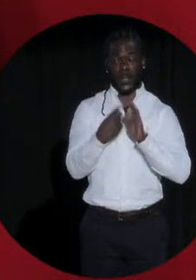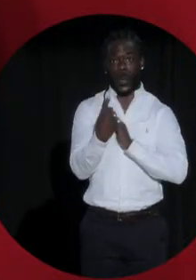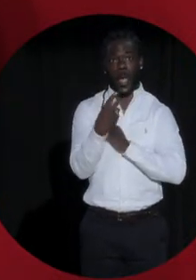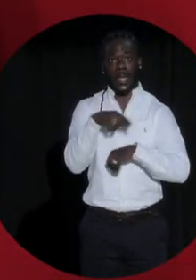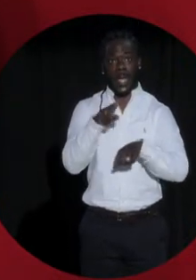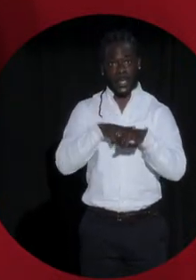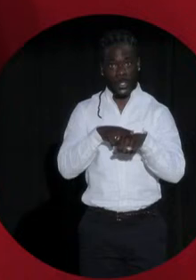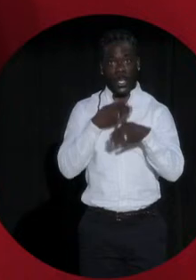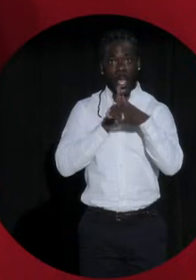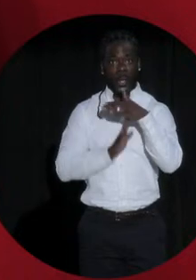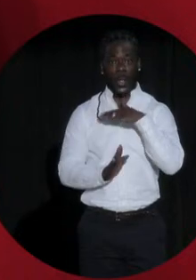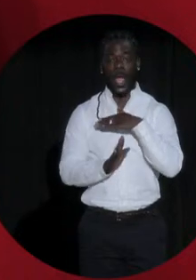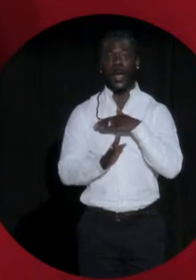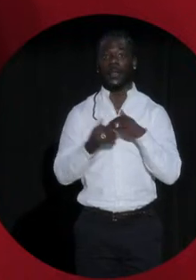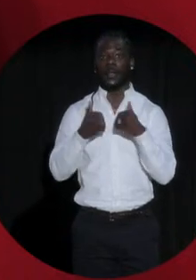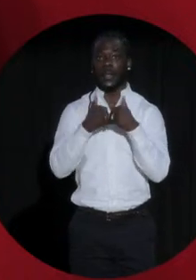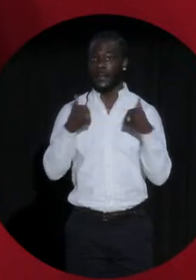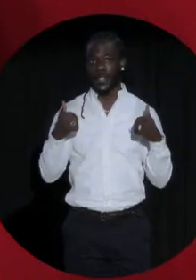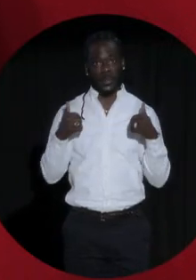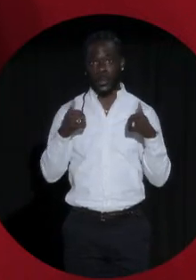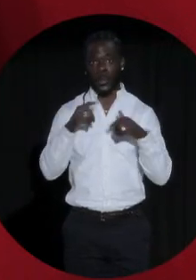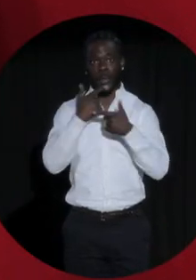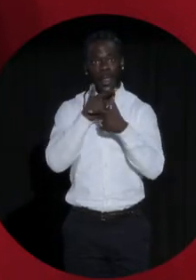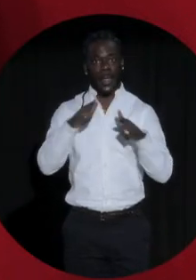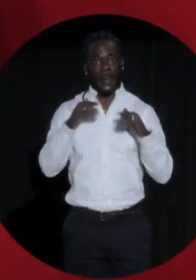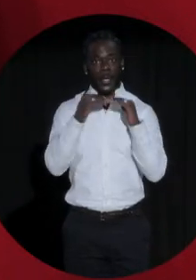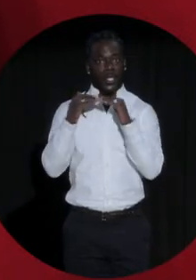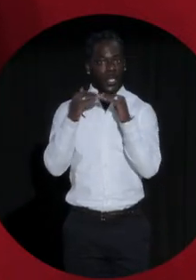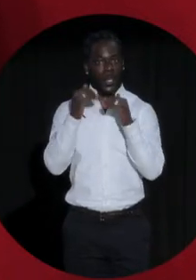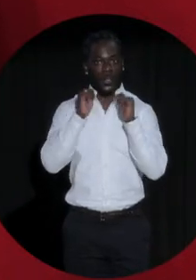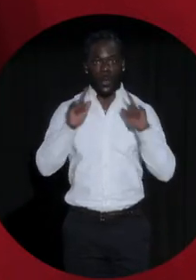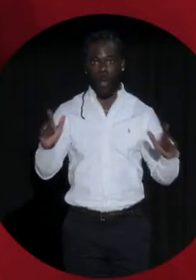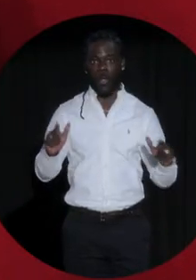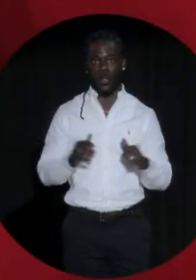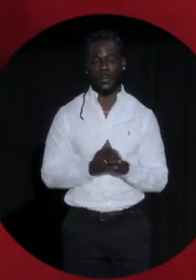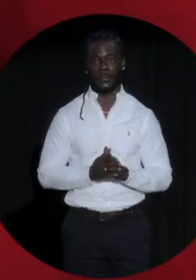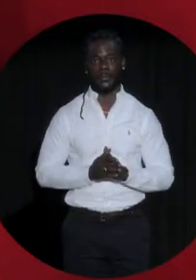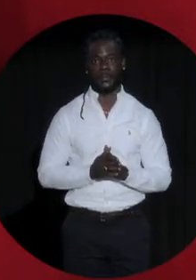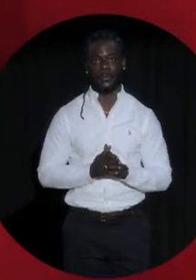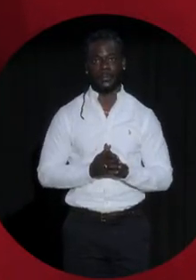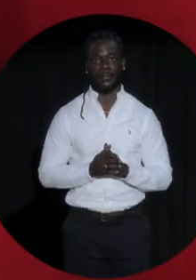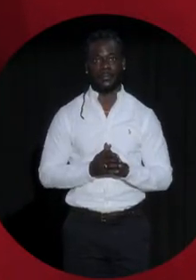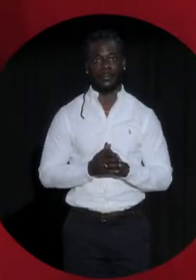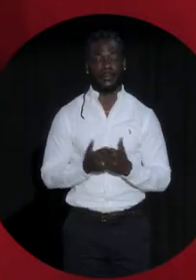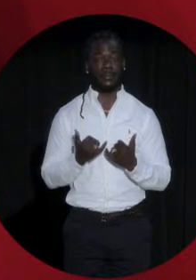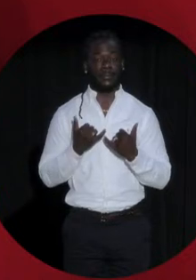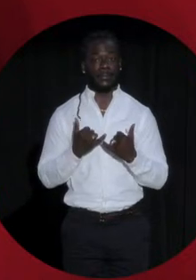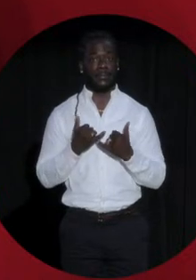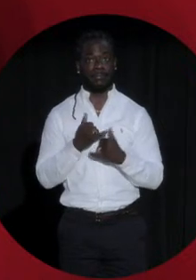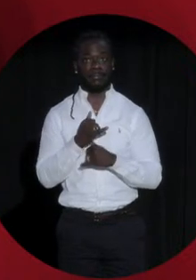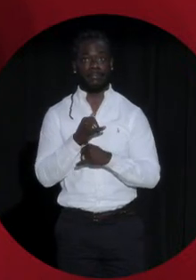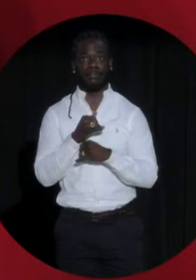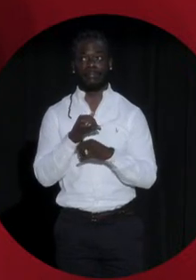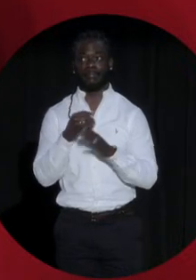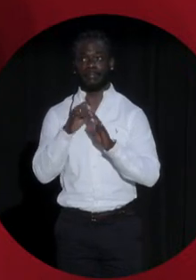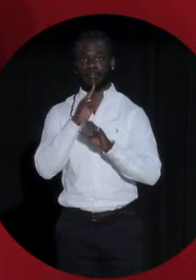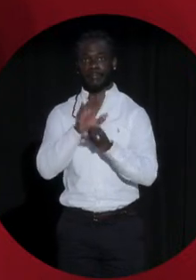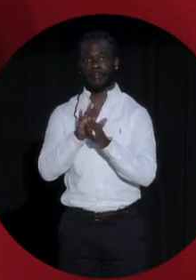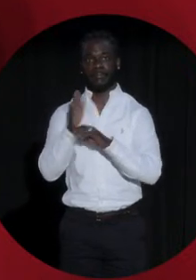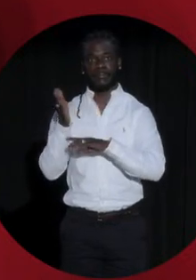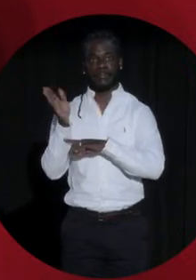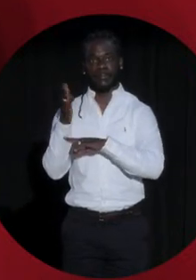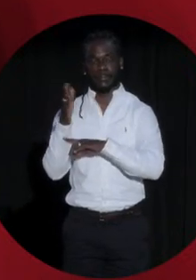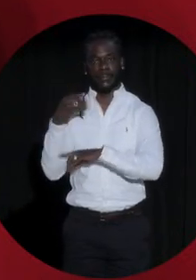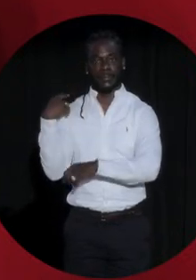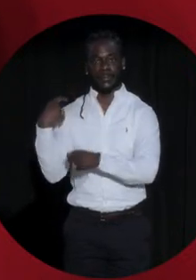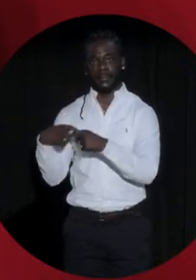nation, under God, indivisible, for liberty and justice for all. Yo prometo lealtad a la bandera